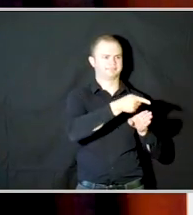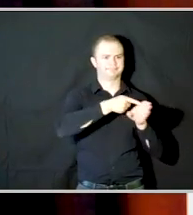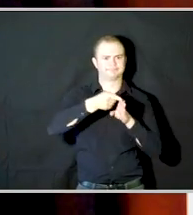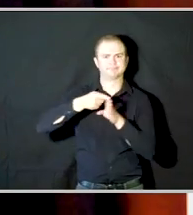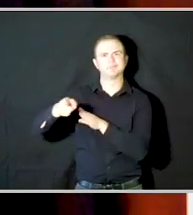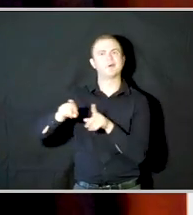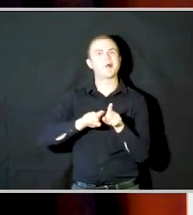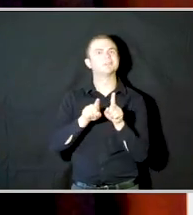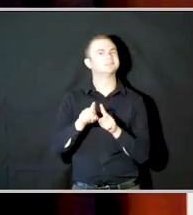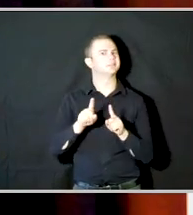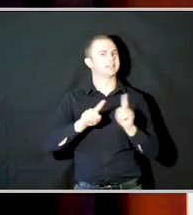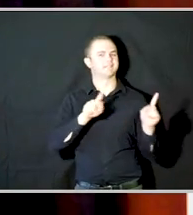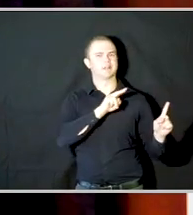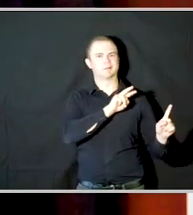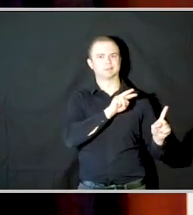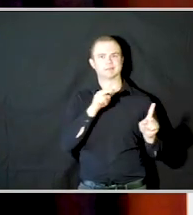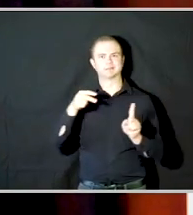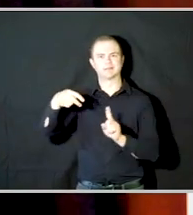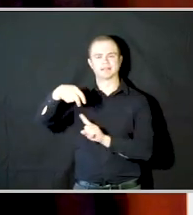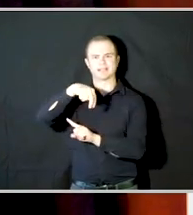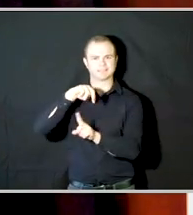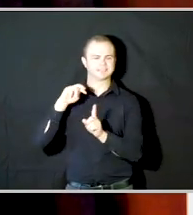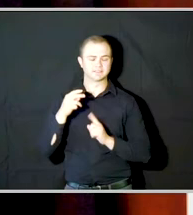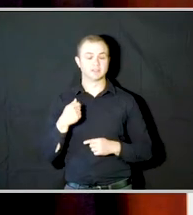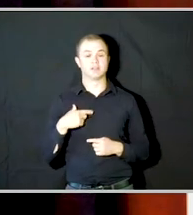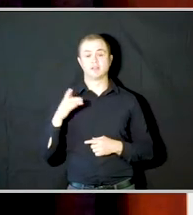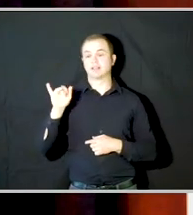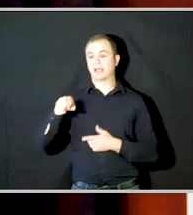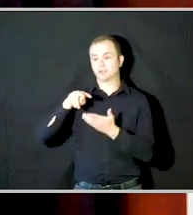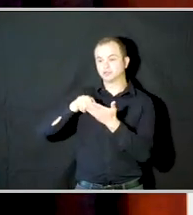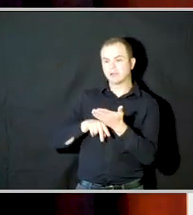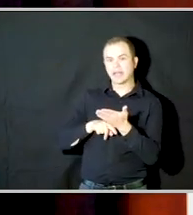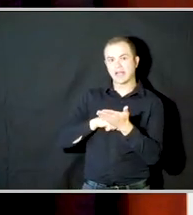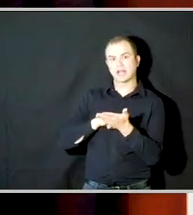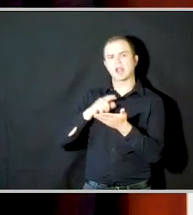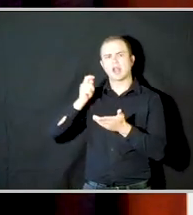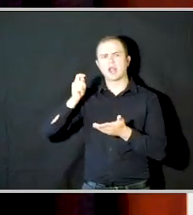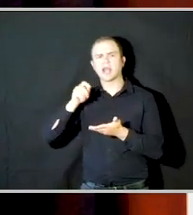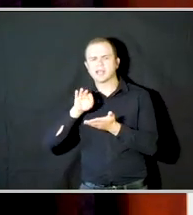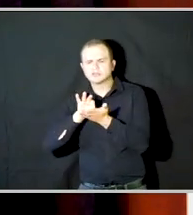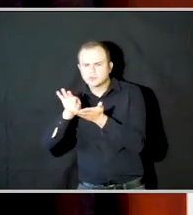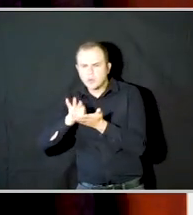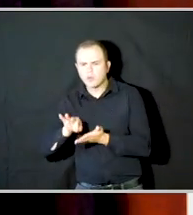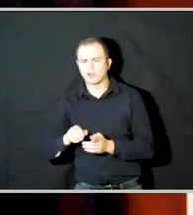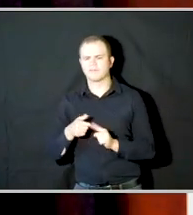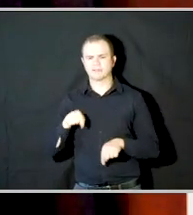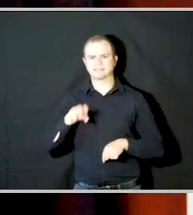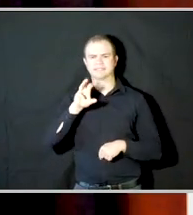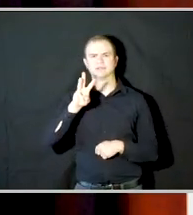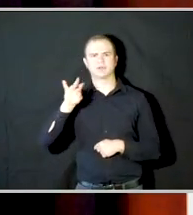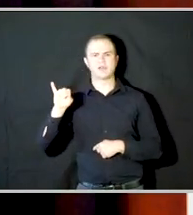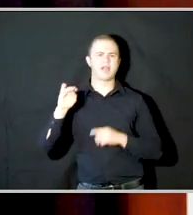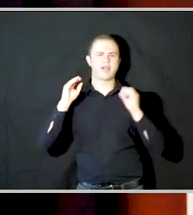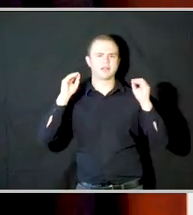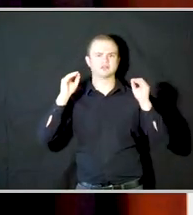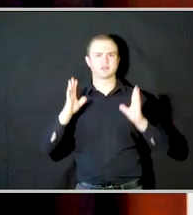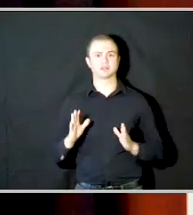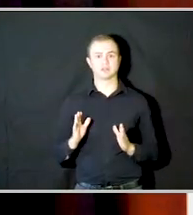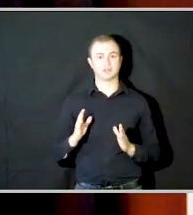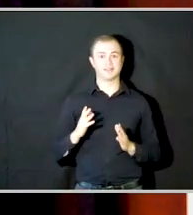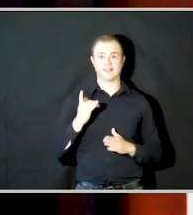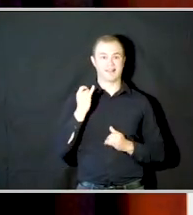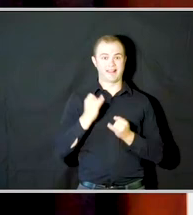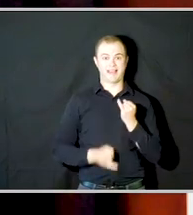perspectives. Written work was read and judged by CWI instructors, and the finalists were sent to President Glandon, who determined